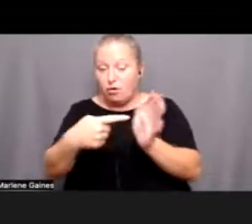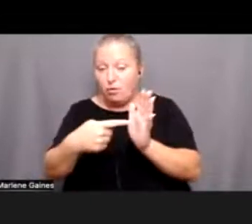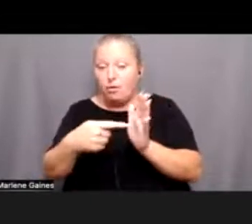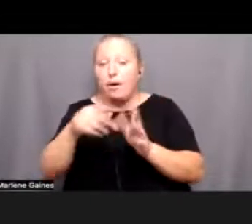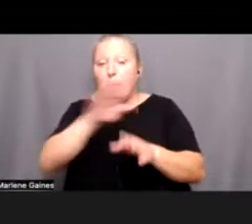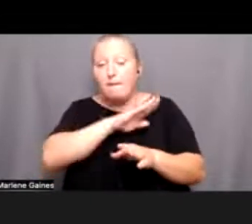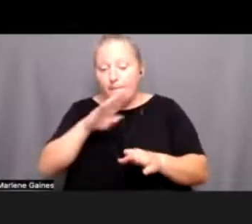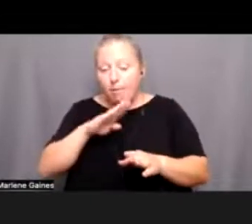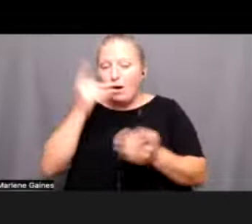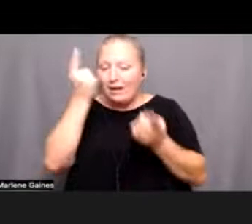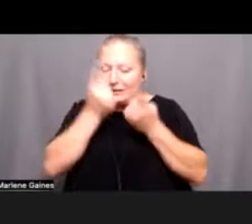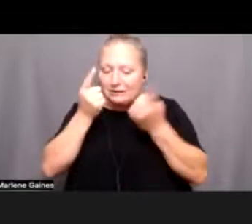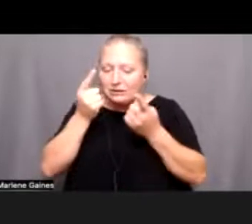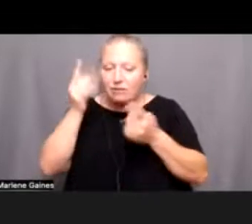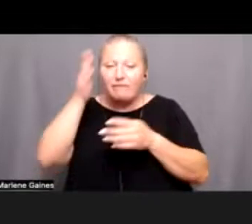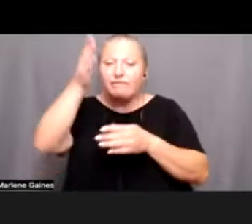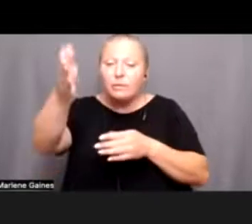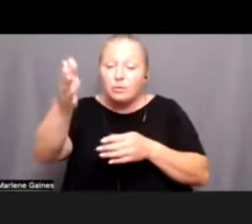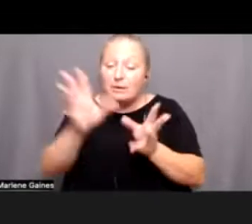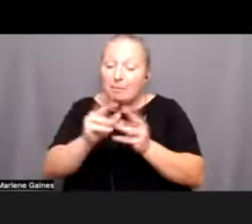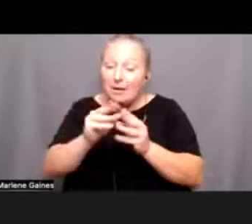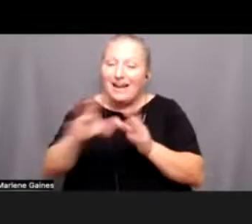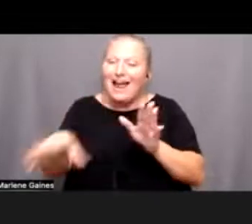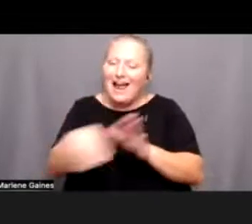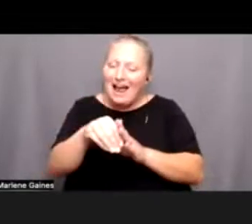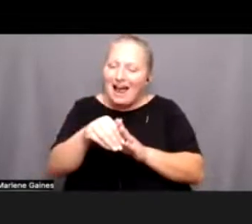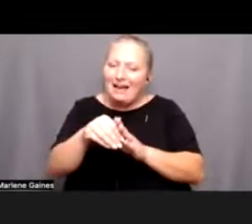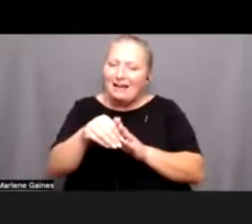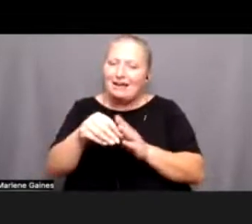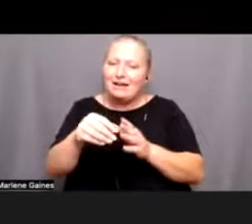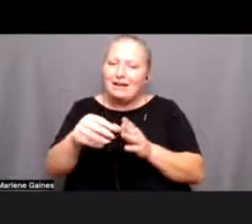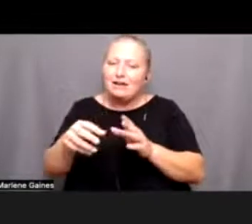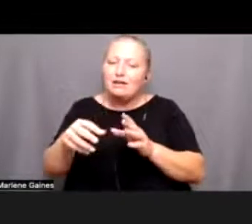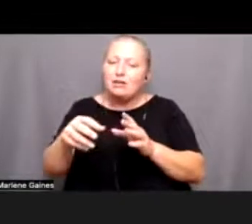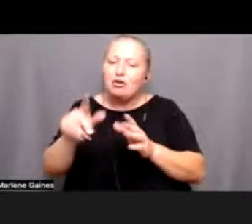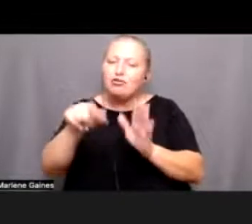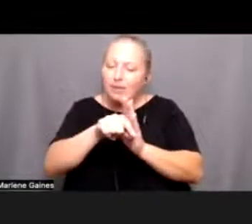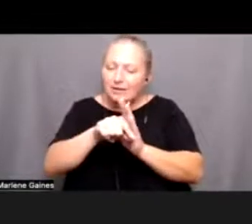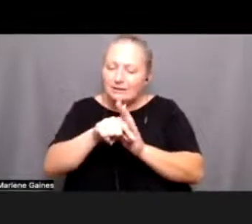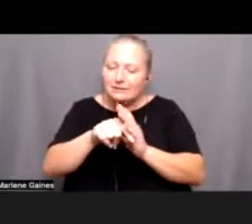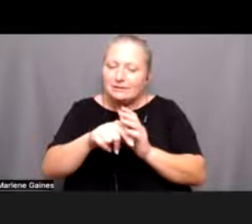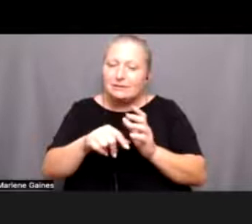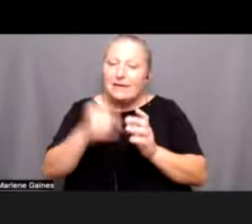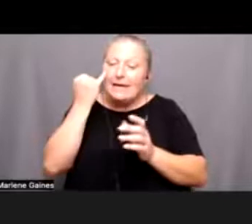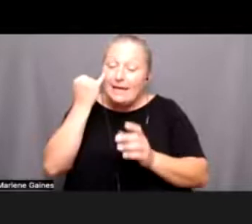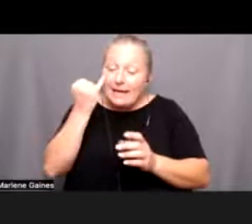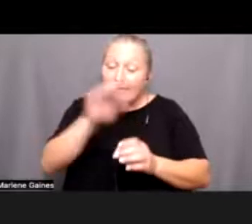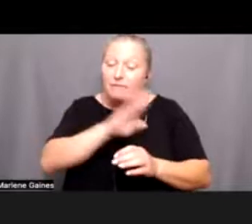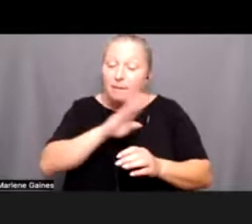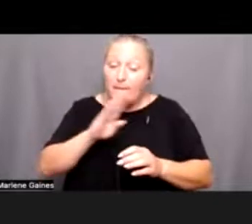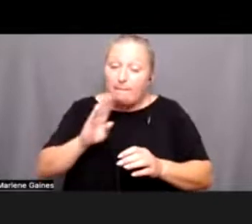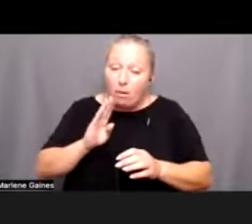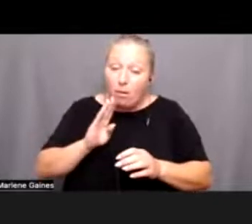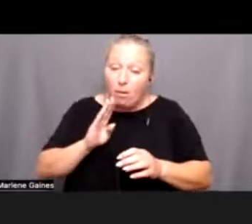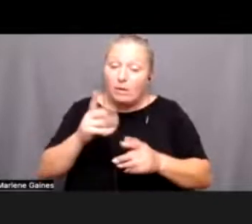board consider at future meetings adding those additional grades. Having said that, if the board were to take a